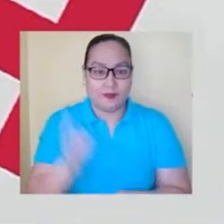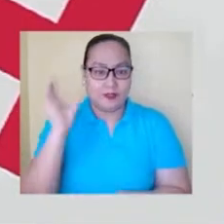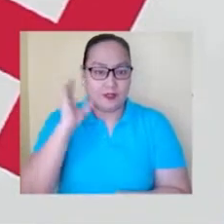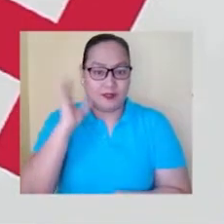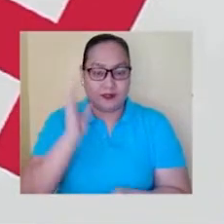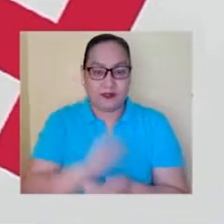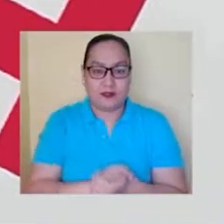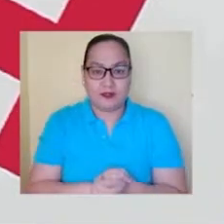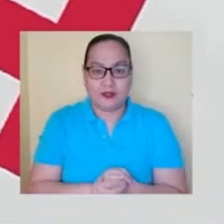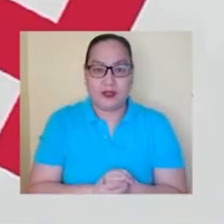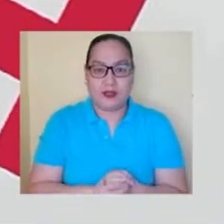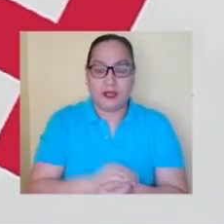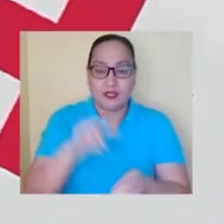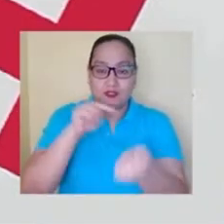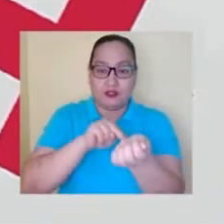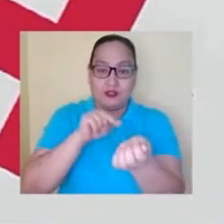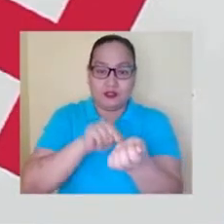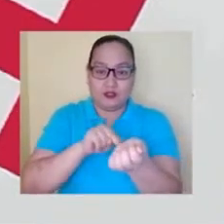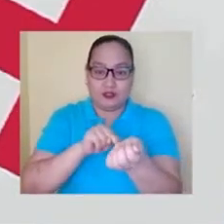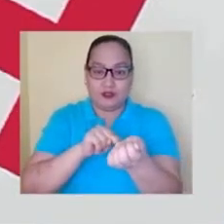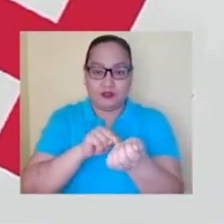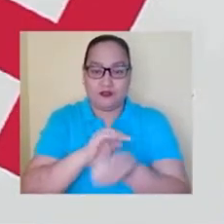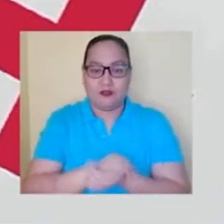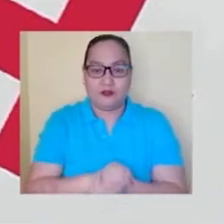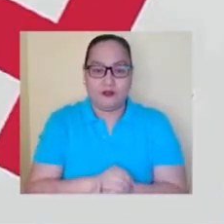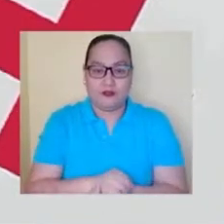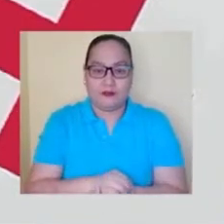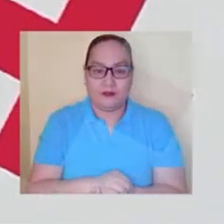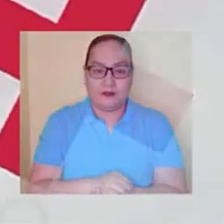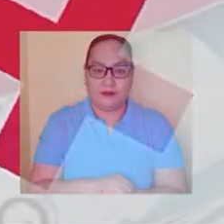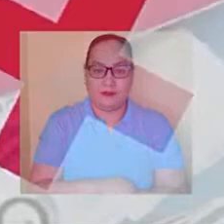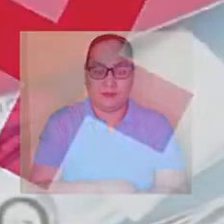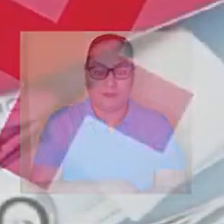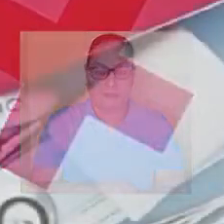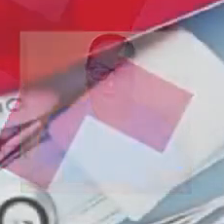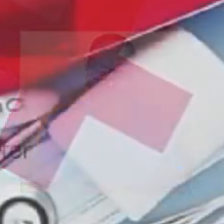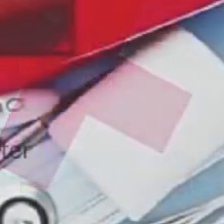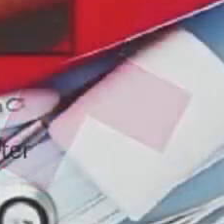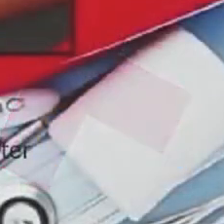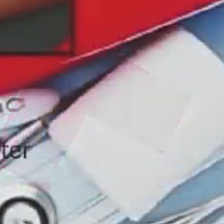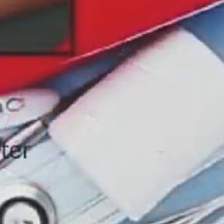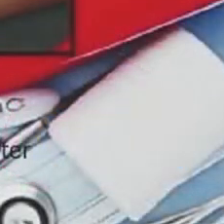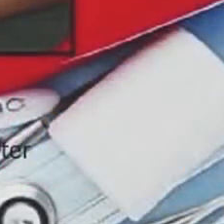a registered nurse from Quezon Memorial Medical Center.